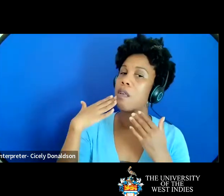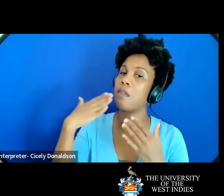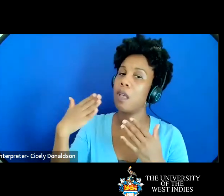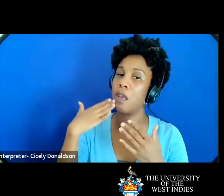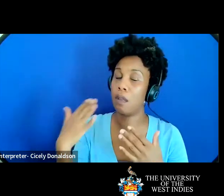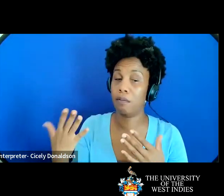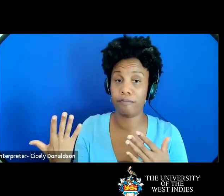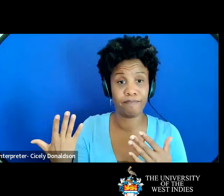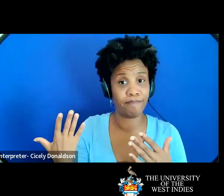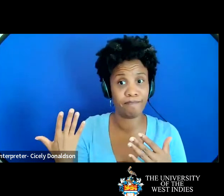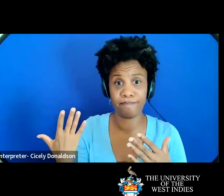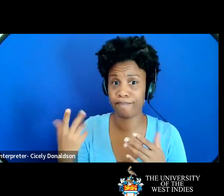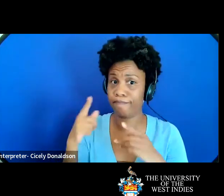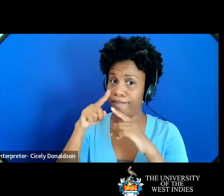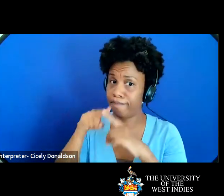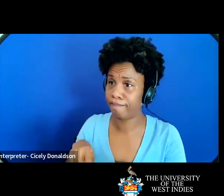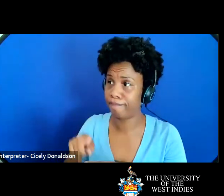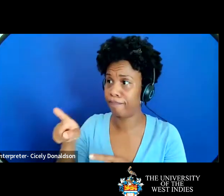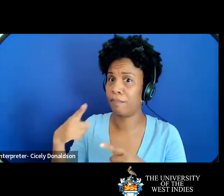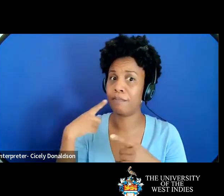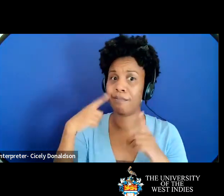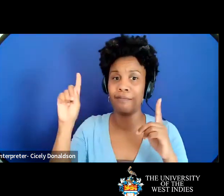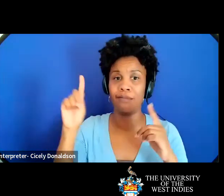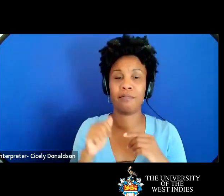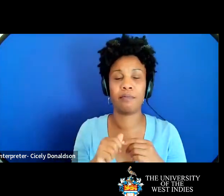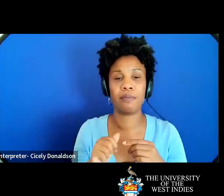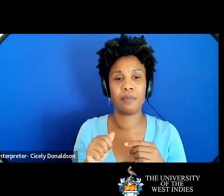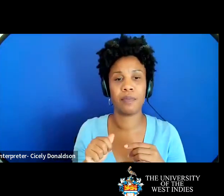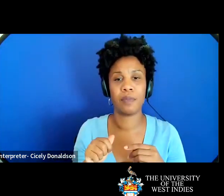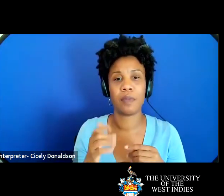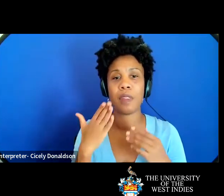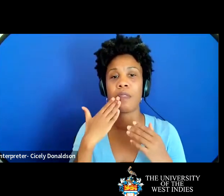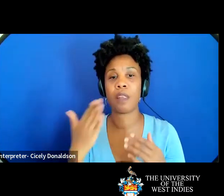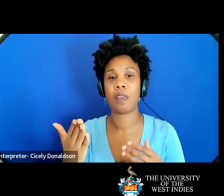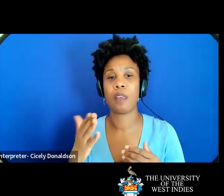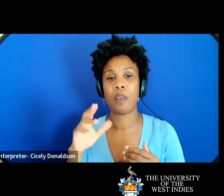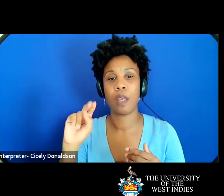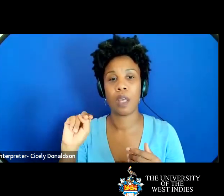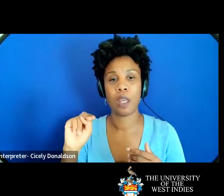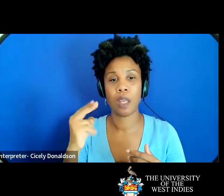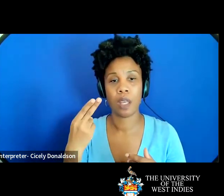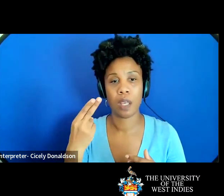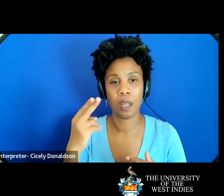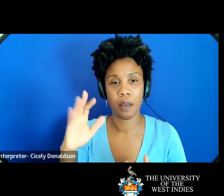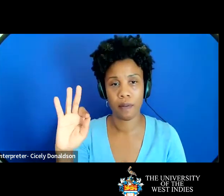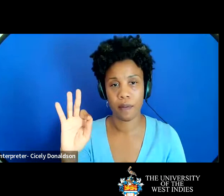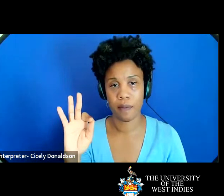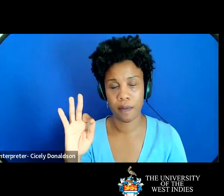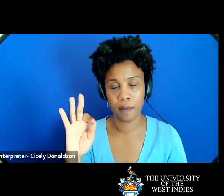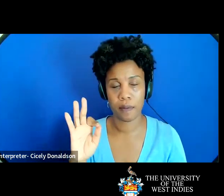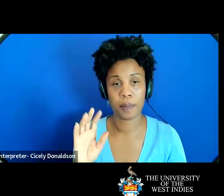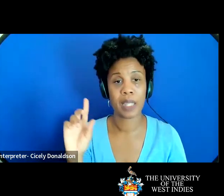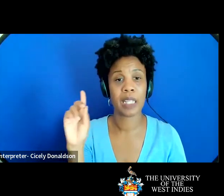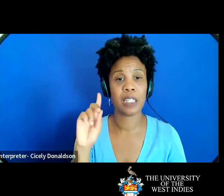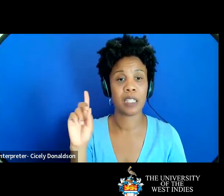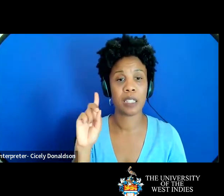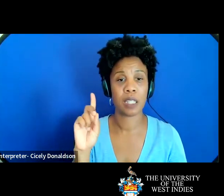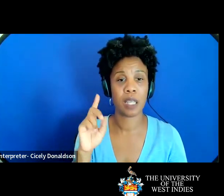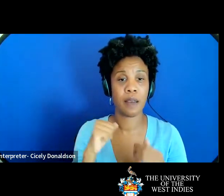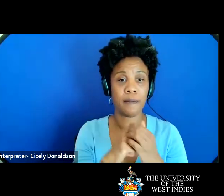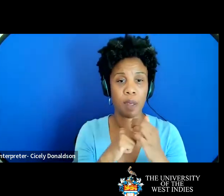grateful to the National Health Fund, the Digicel Foundation,